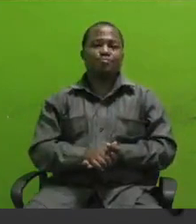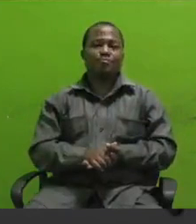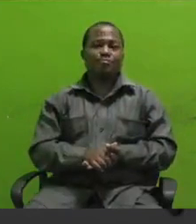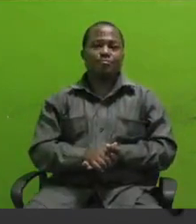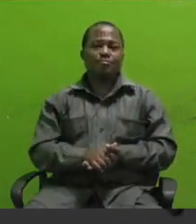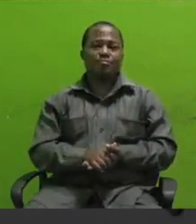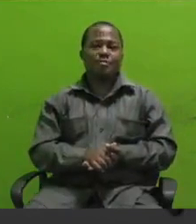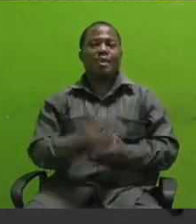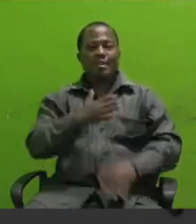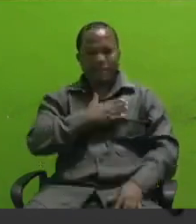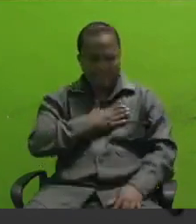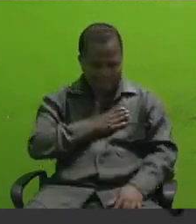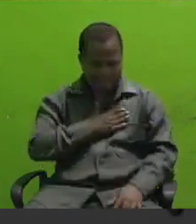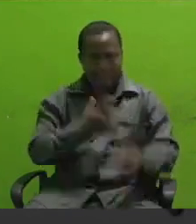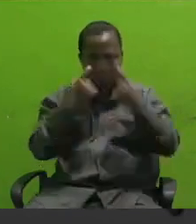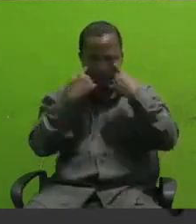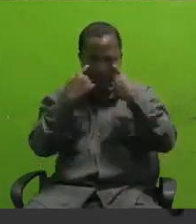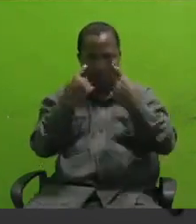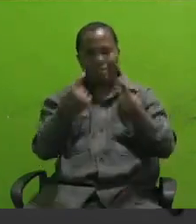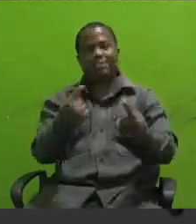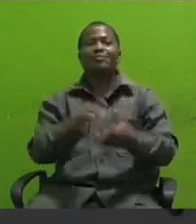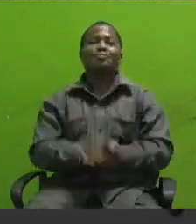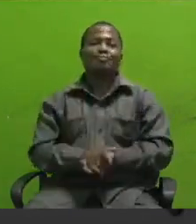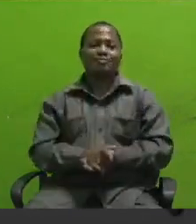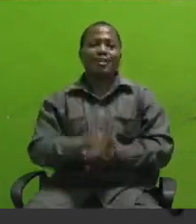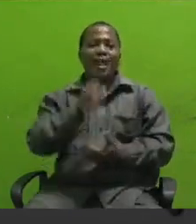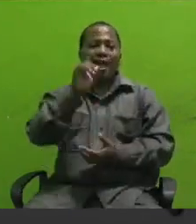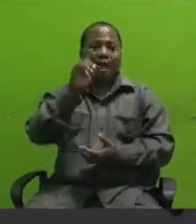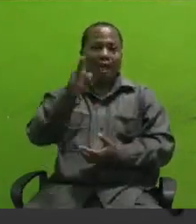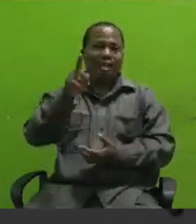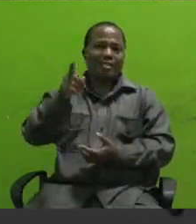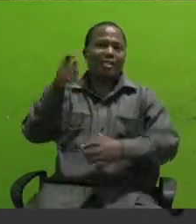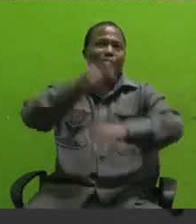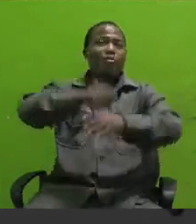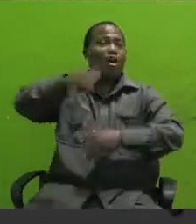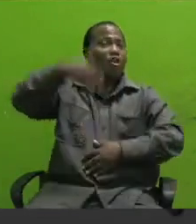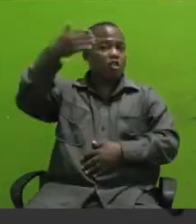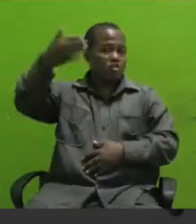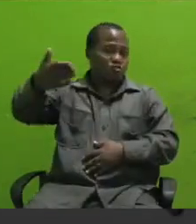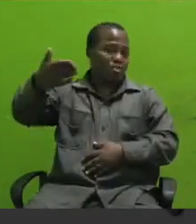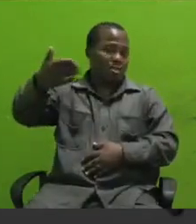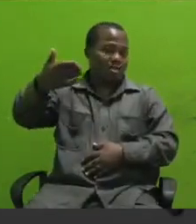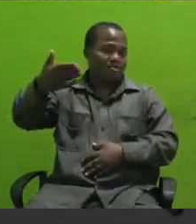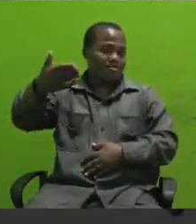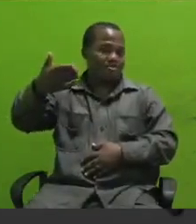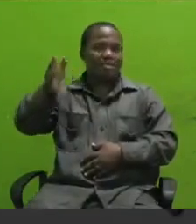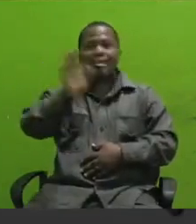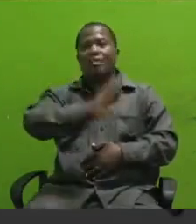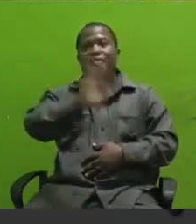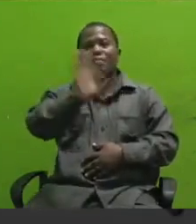Thank you for watching. Until next time, goodbye.